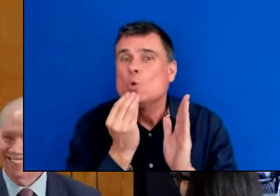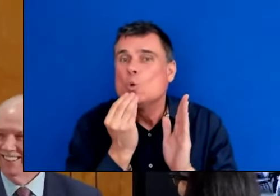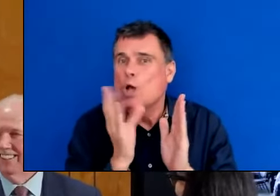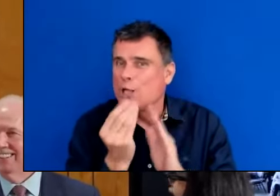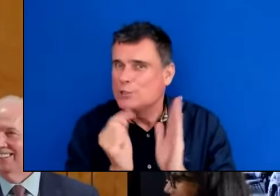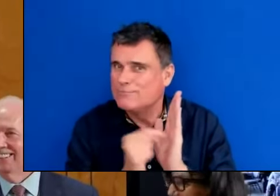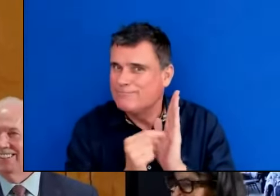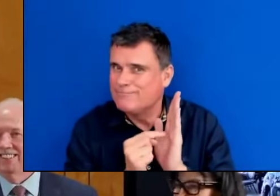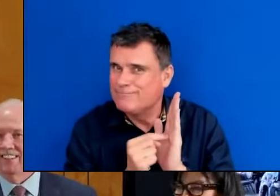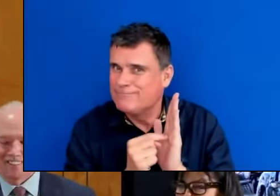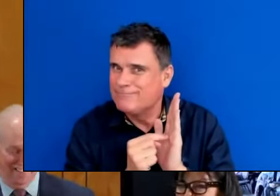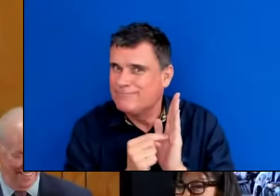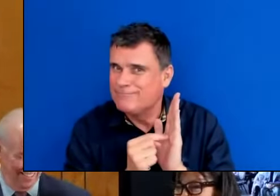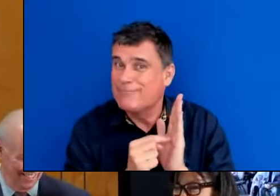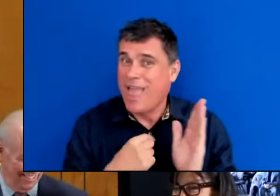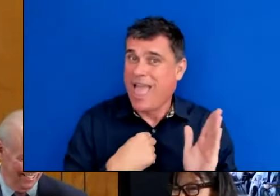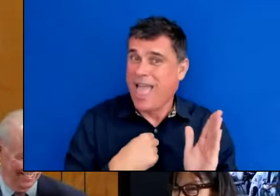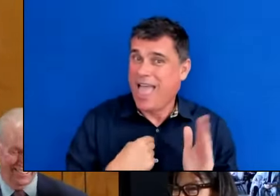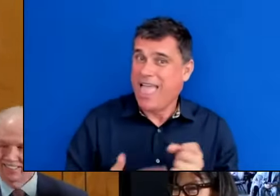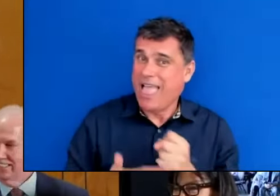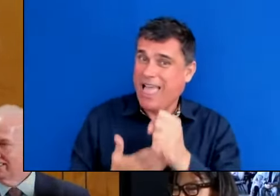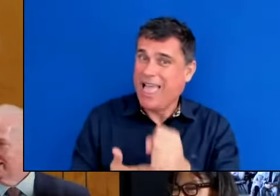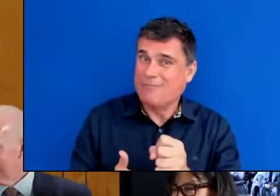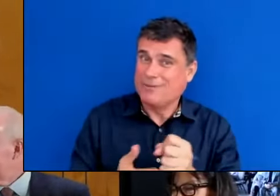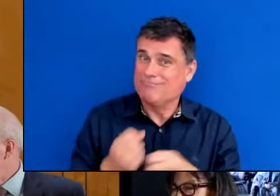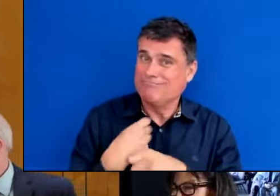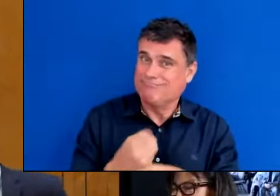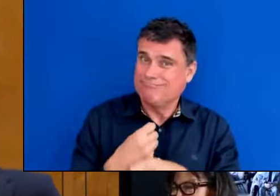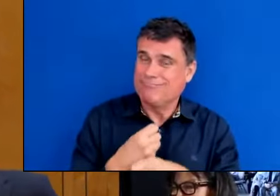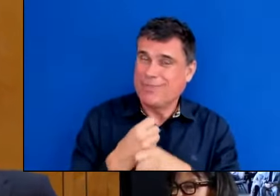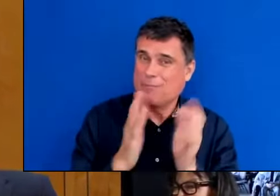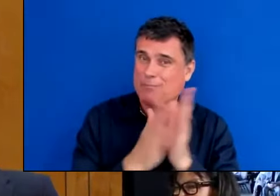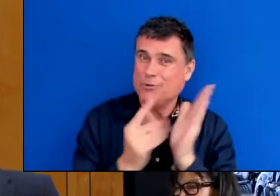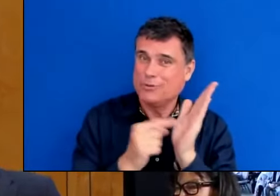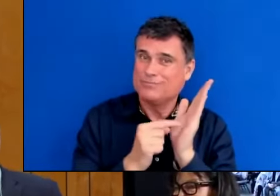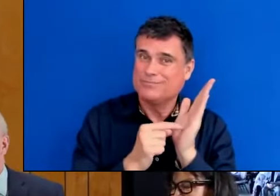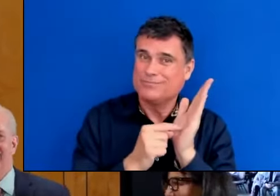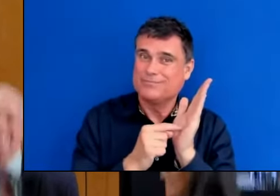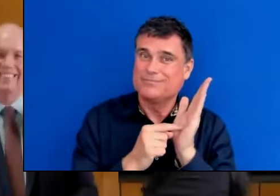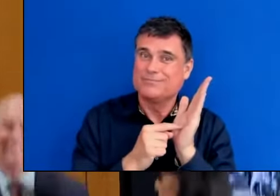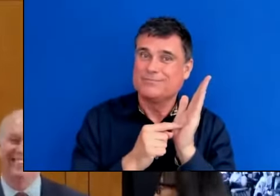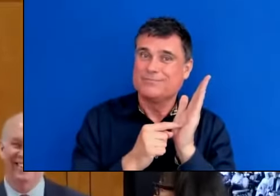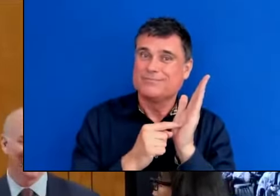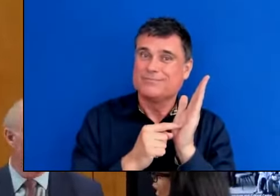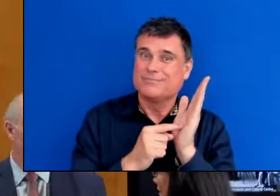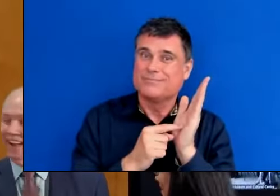Gumi. And the second book is one that I'm familiar with because I helped produce it.